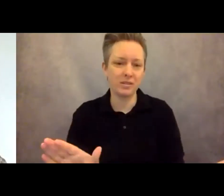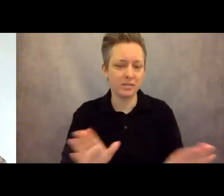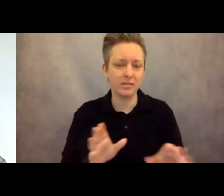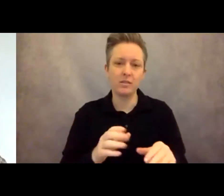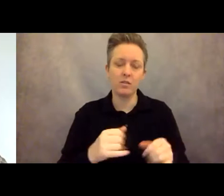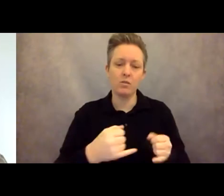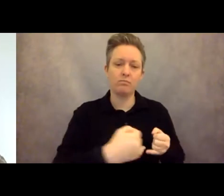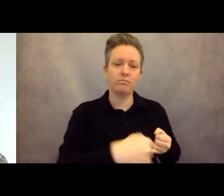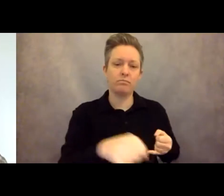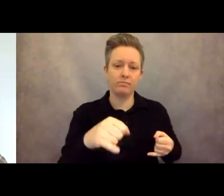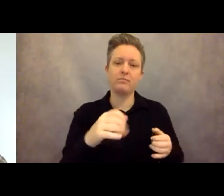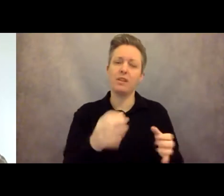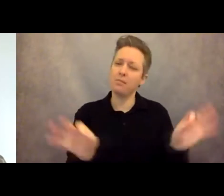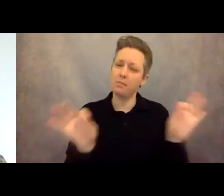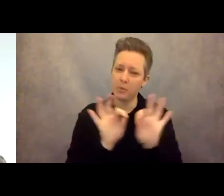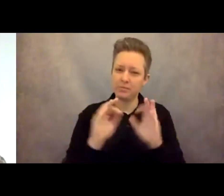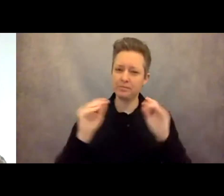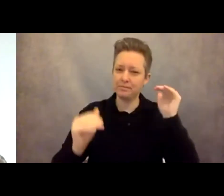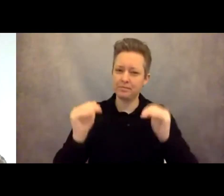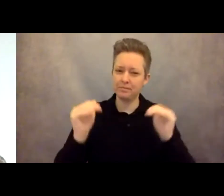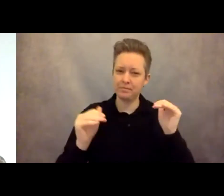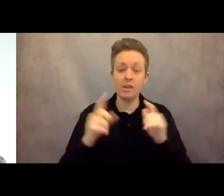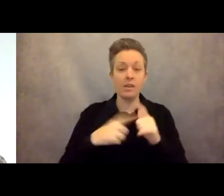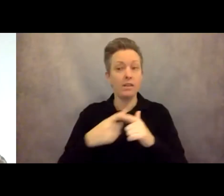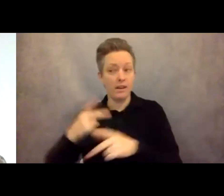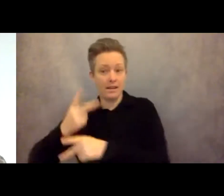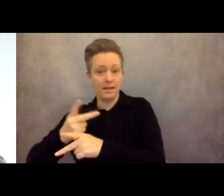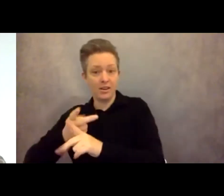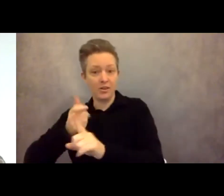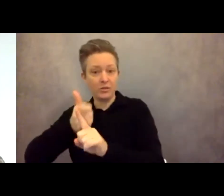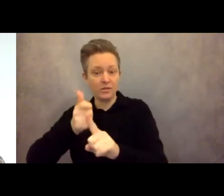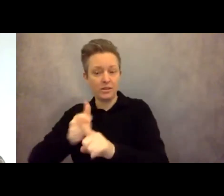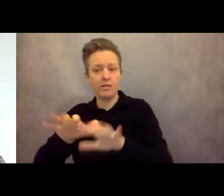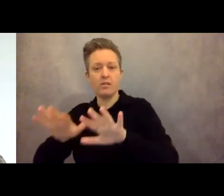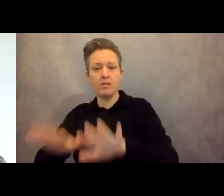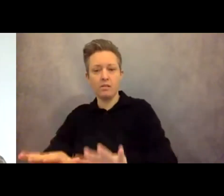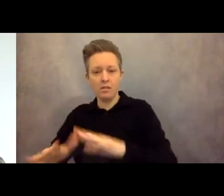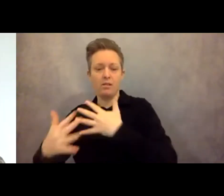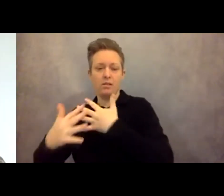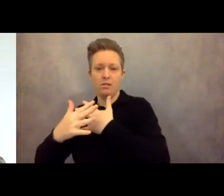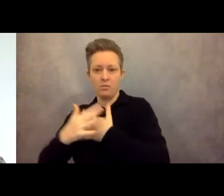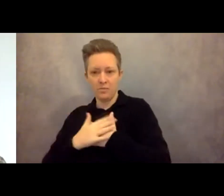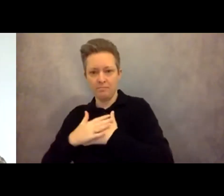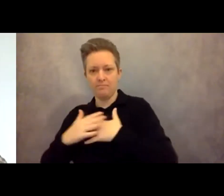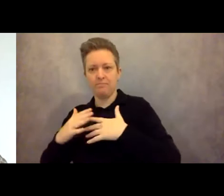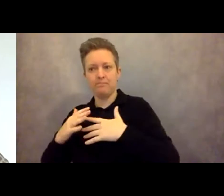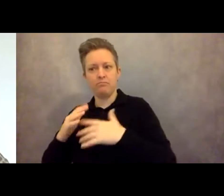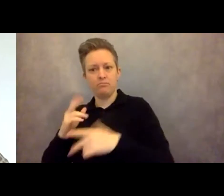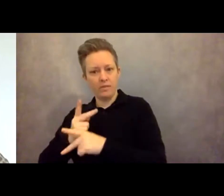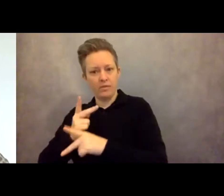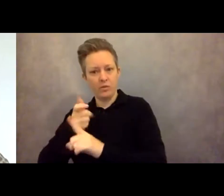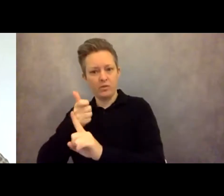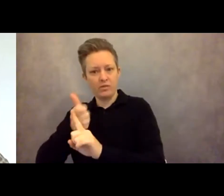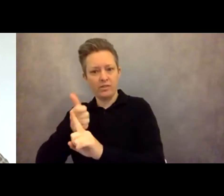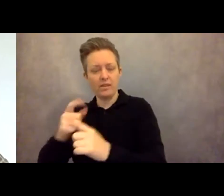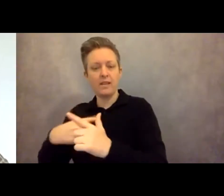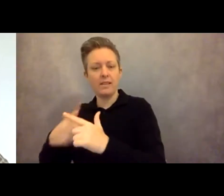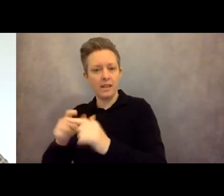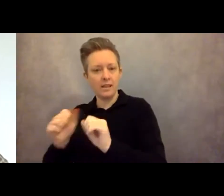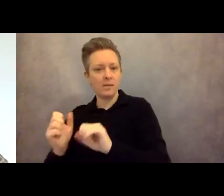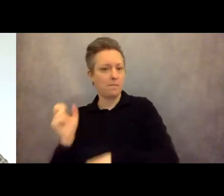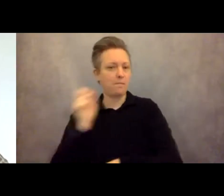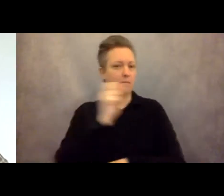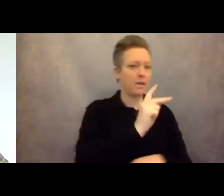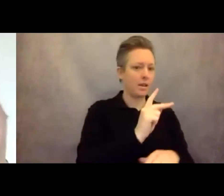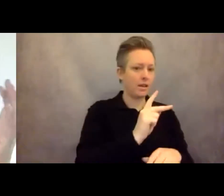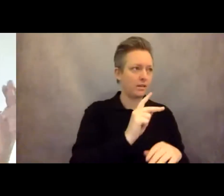be able to show up for survivors as your best self in the healthiest way that you can. Because it's